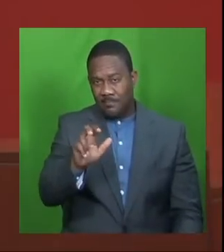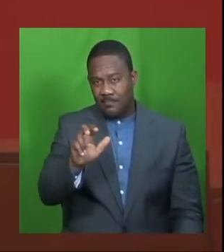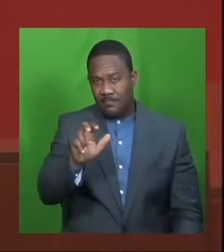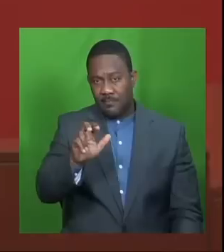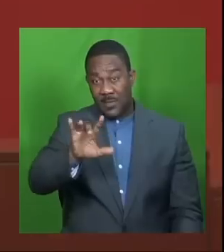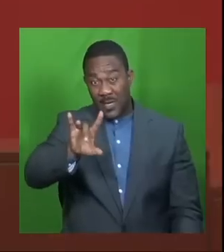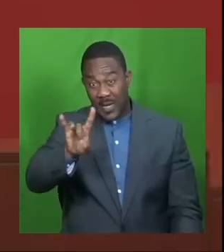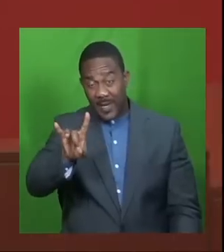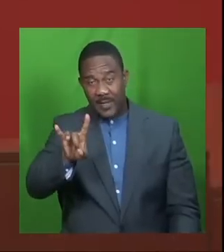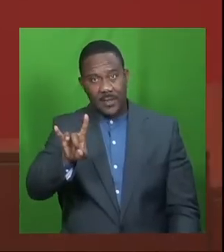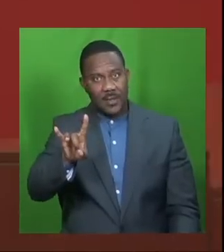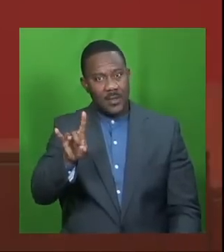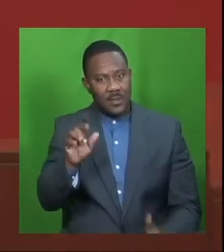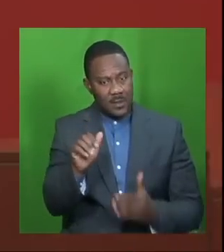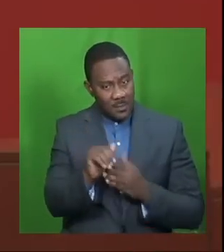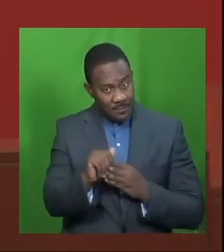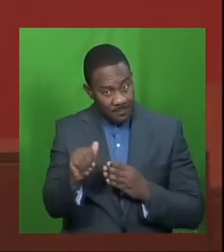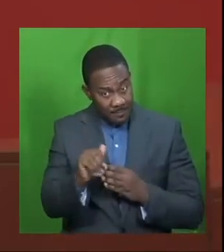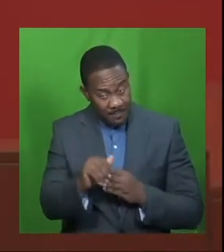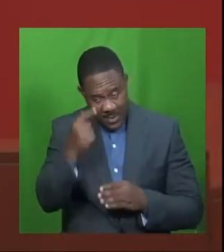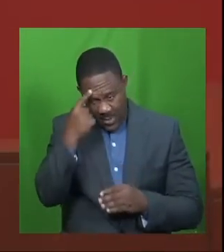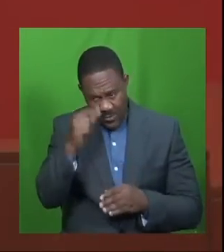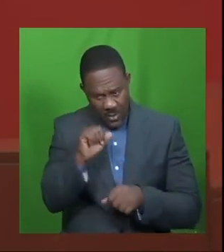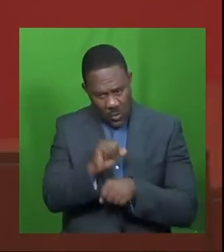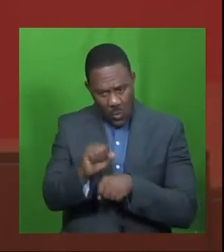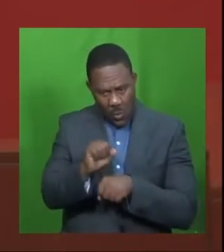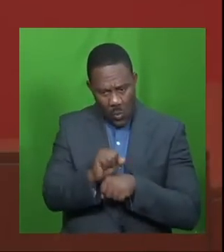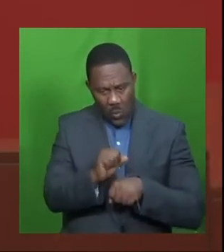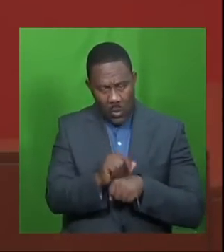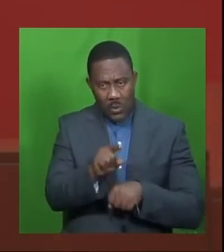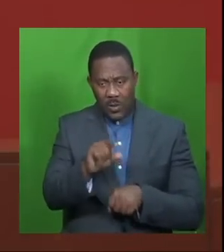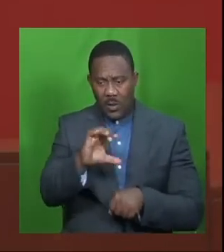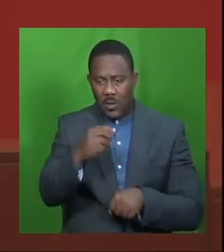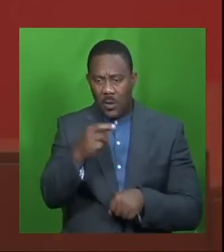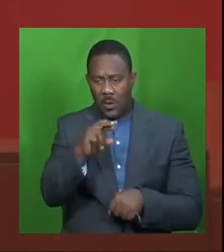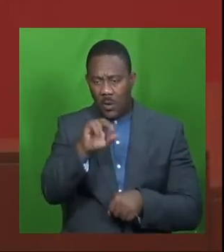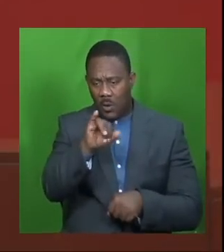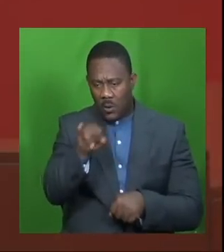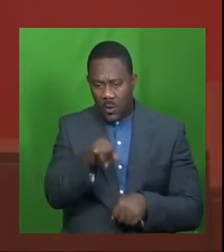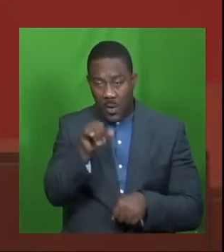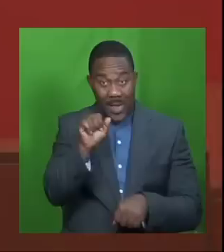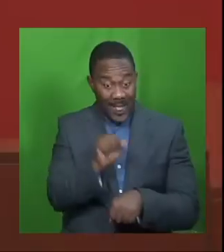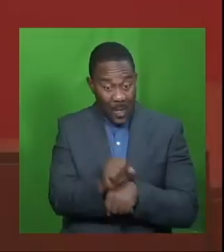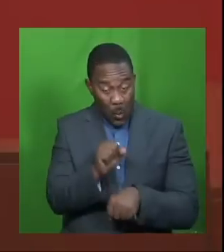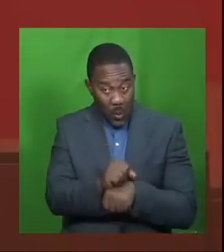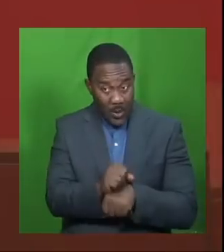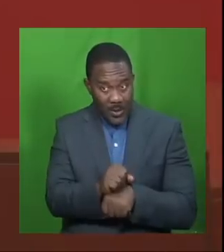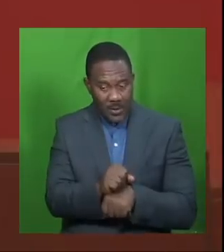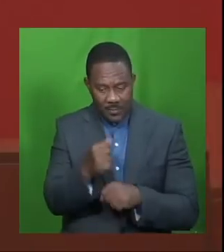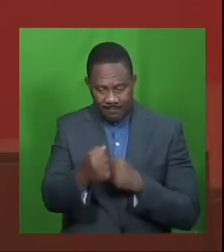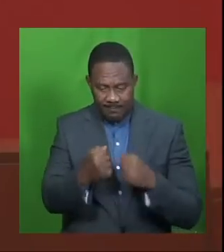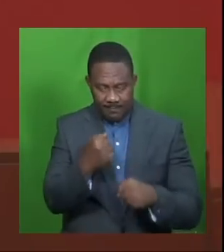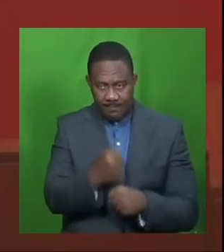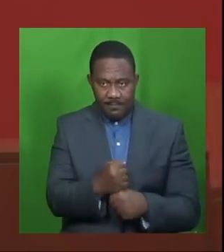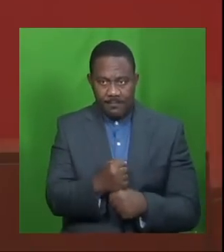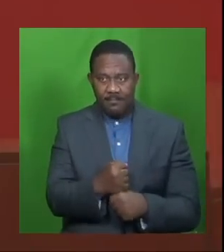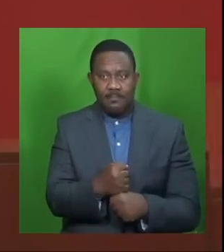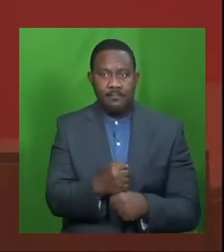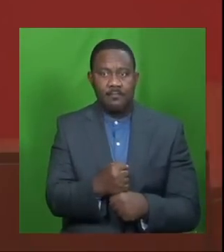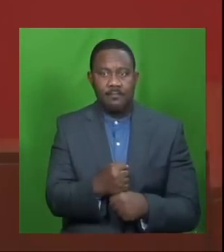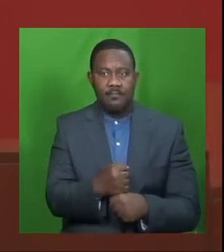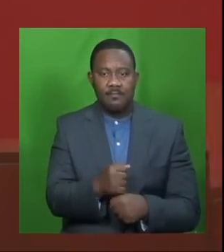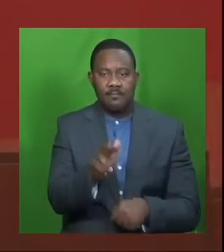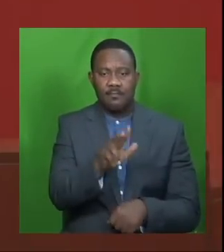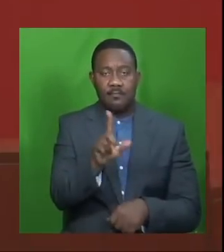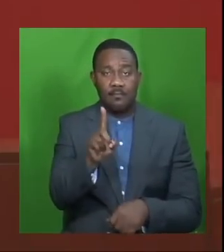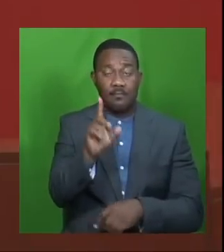45,400,308 Ghana cedis for the services of the Commission on Human Rights and Administrative Justice for the year ending